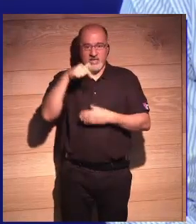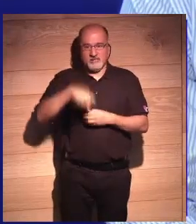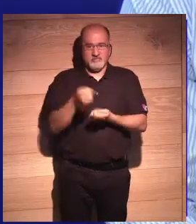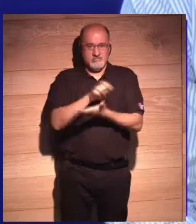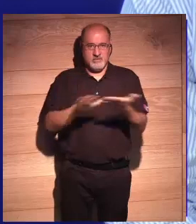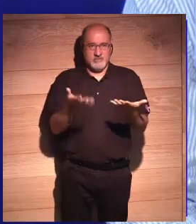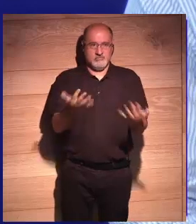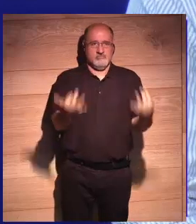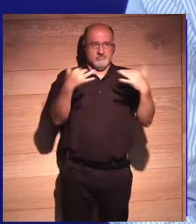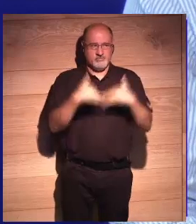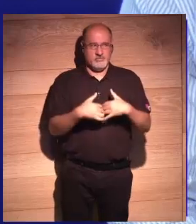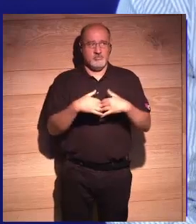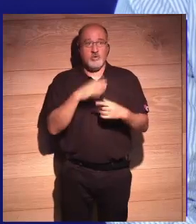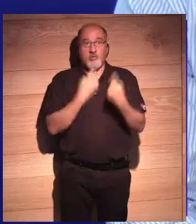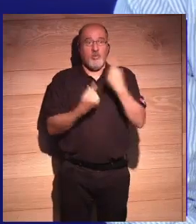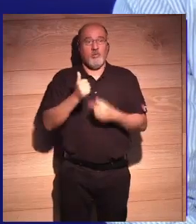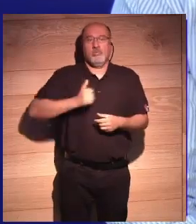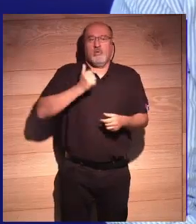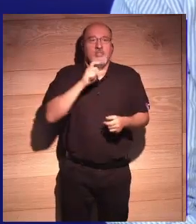able to test them here.